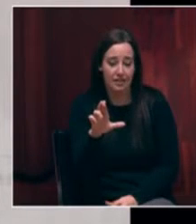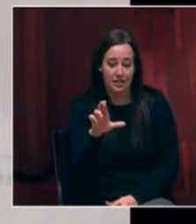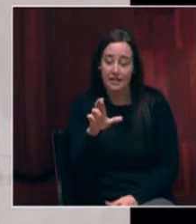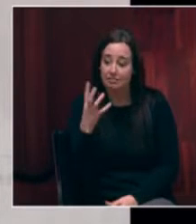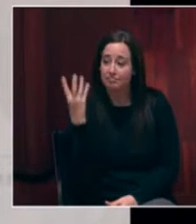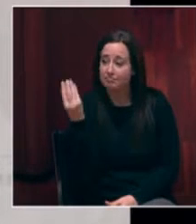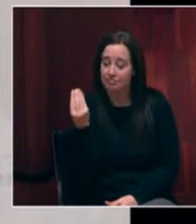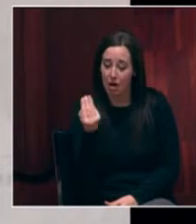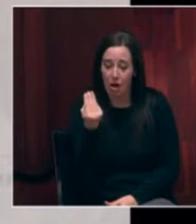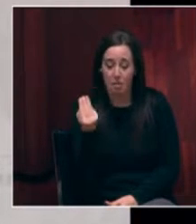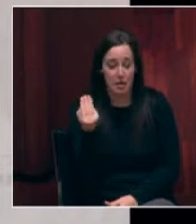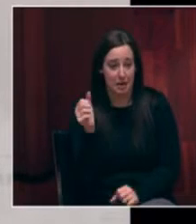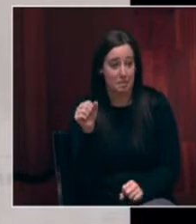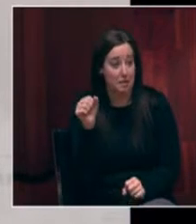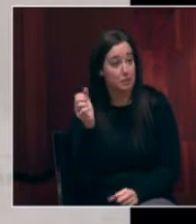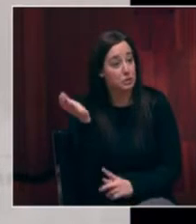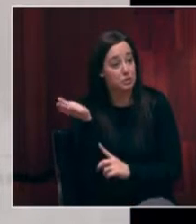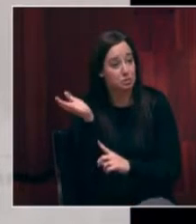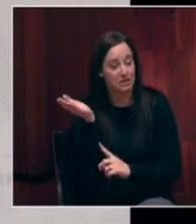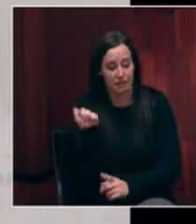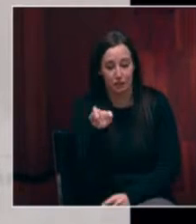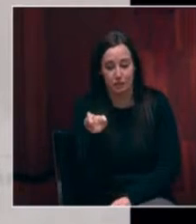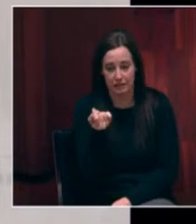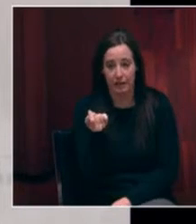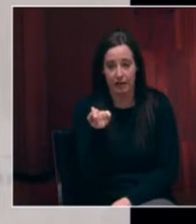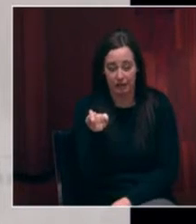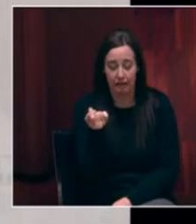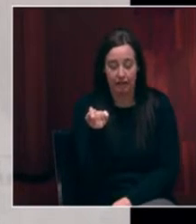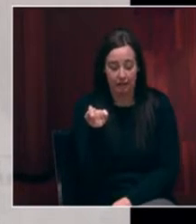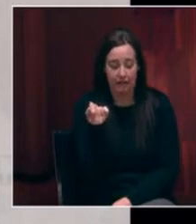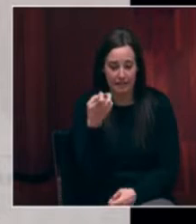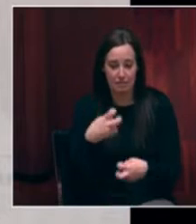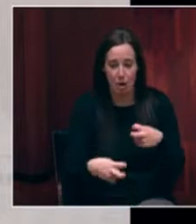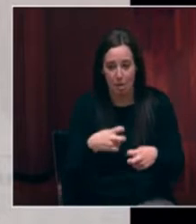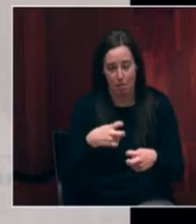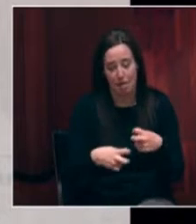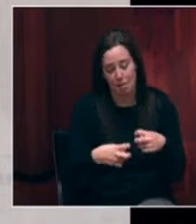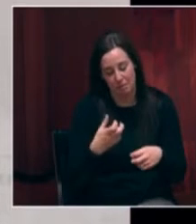and being able to present on Tuesday seemed problematic. So